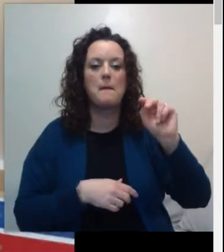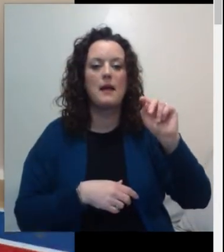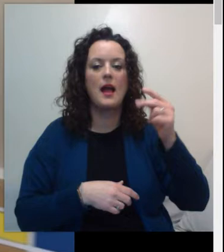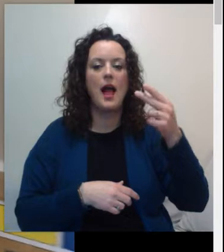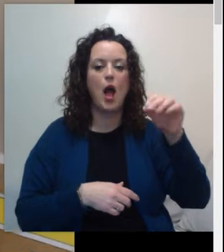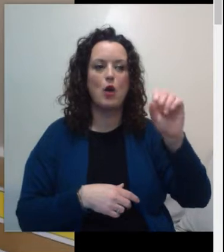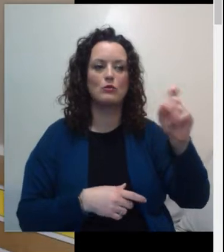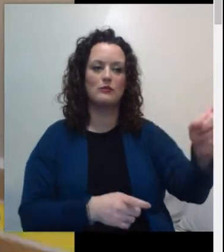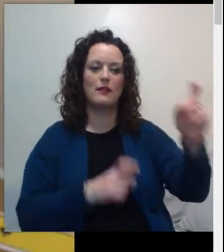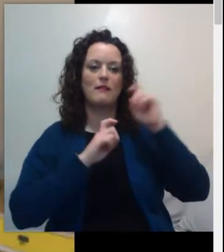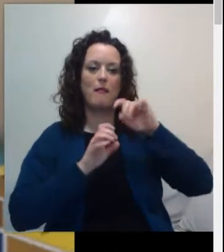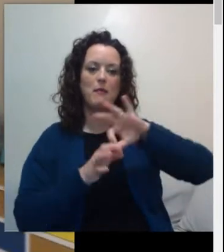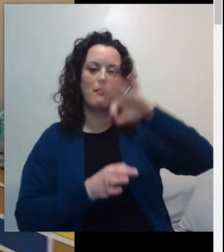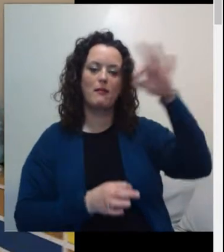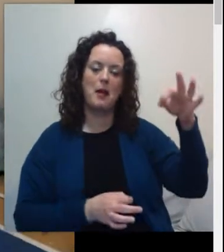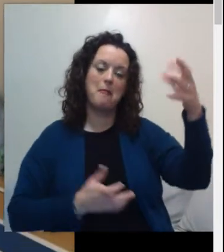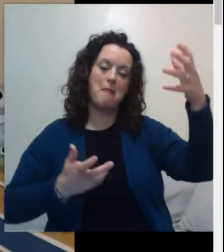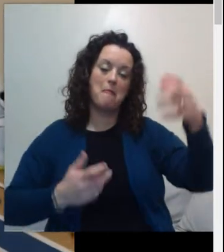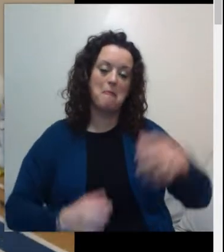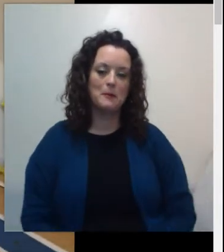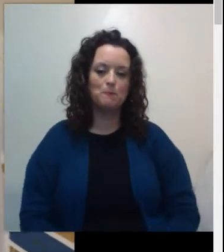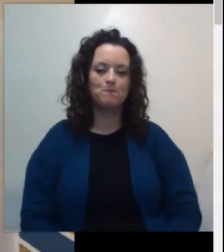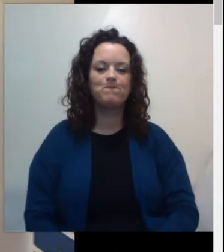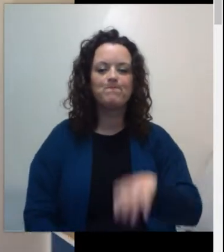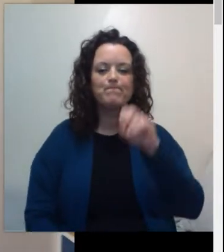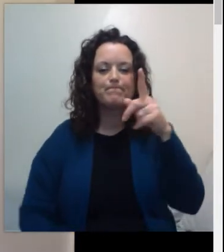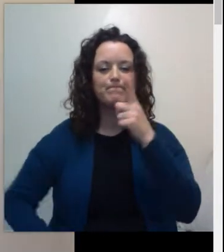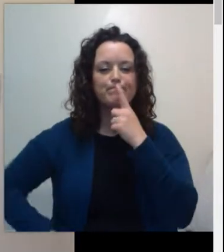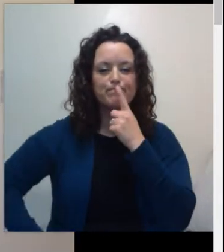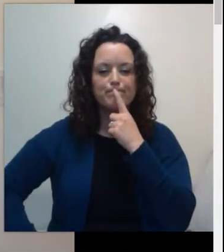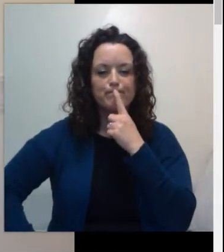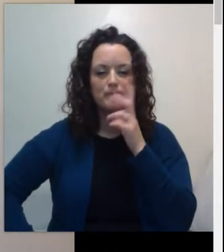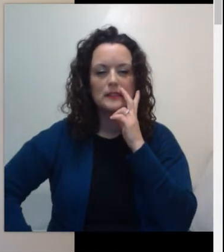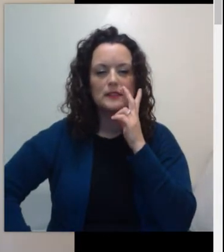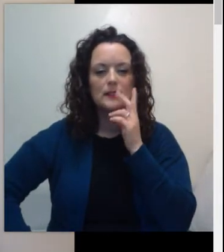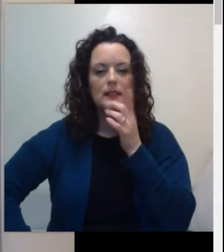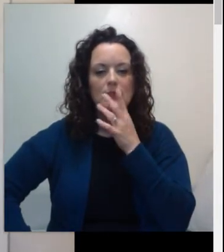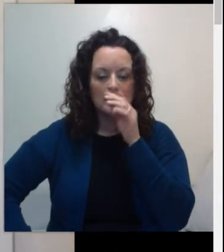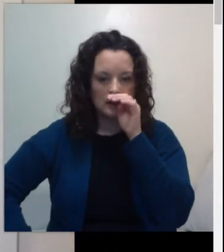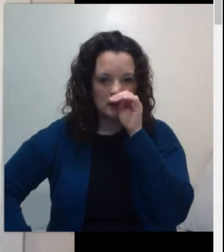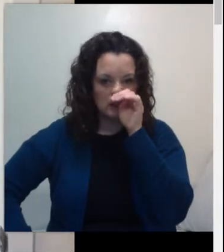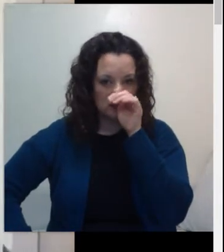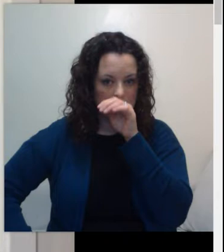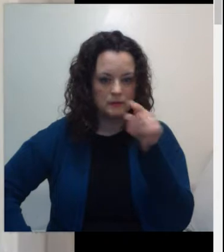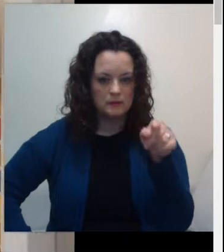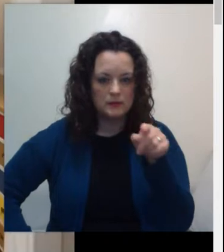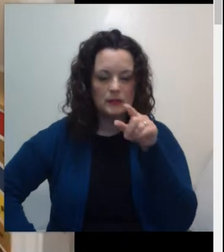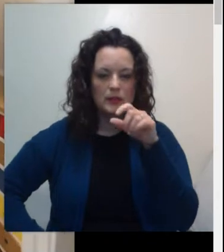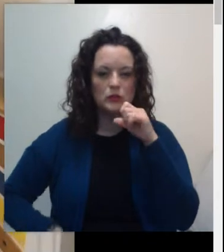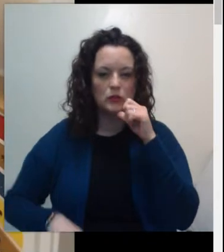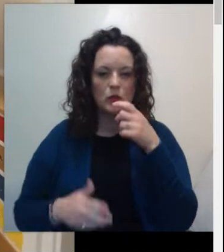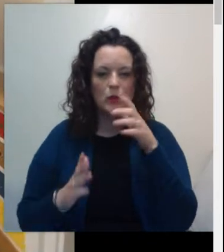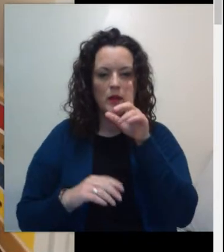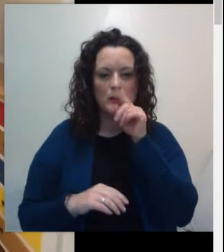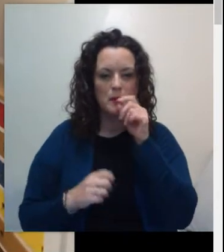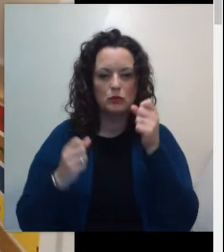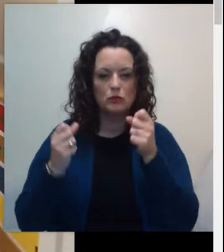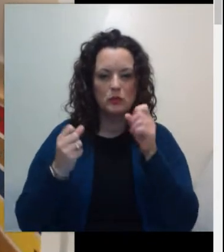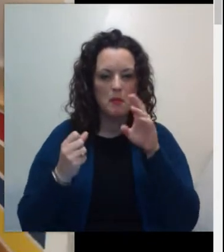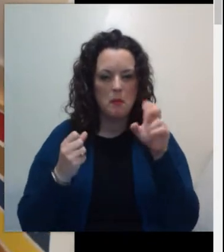right. Let's see now. Let's don't let the pigeon drive the bus. We're going to do